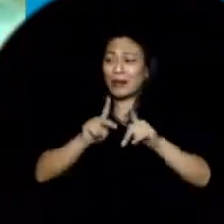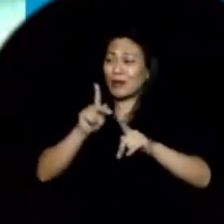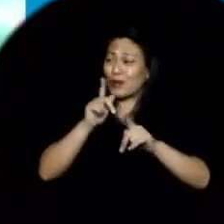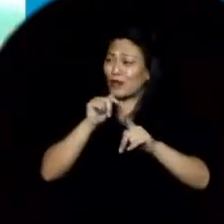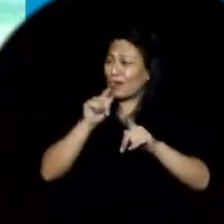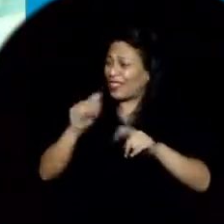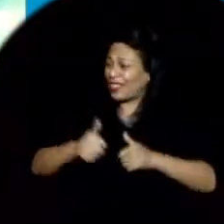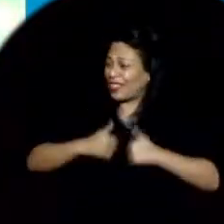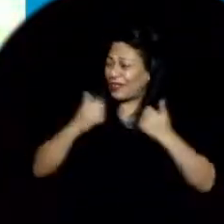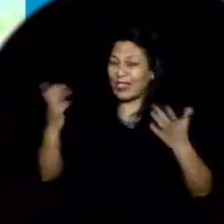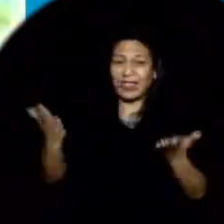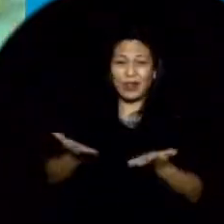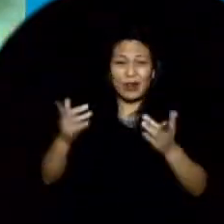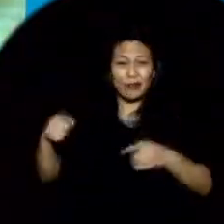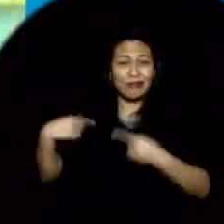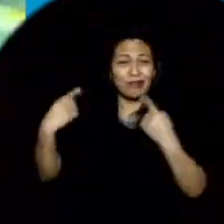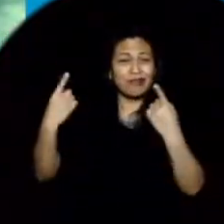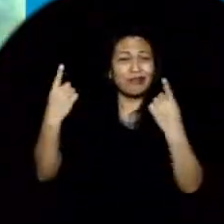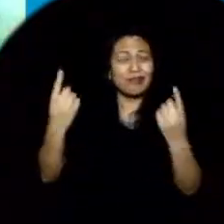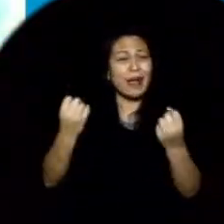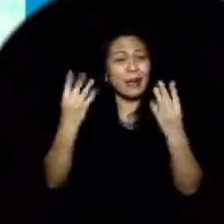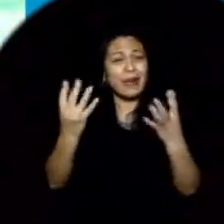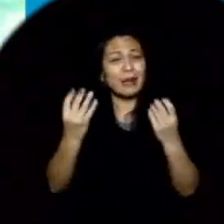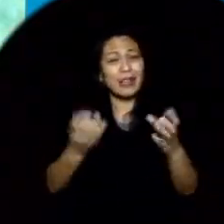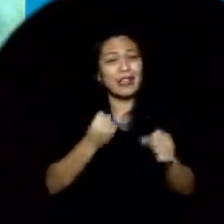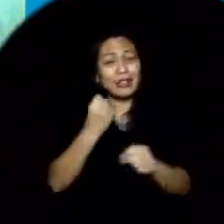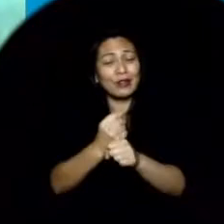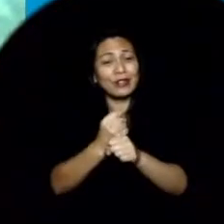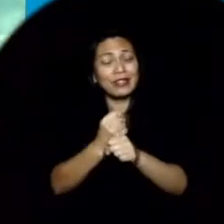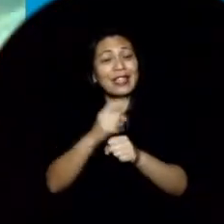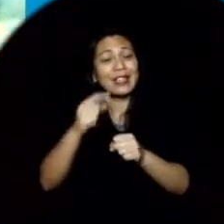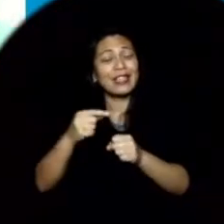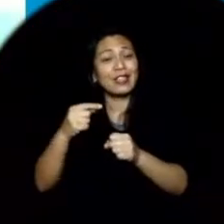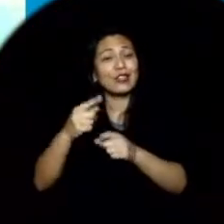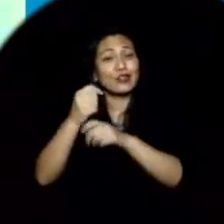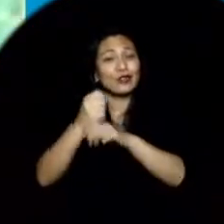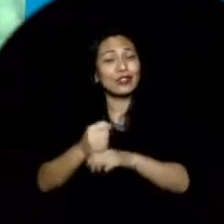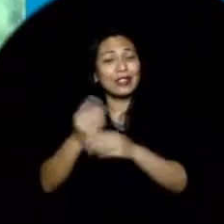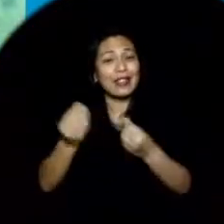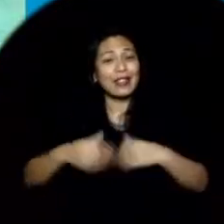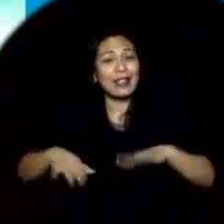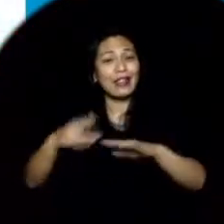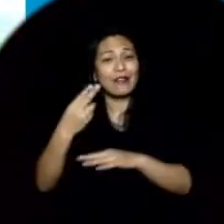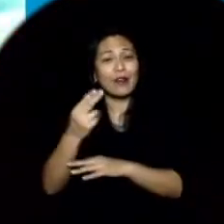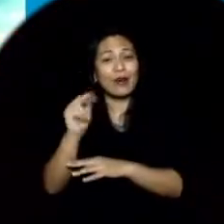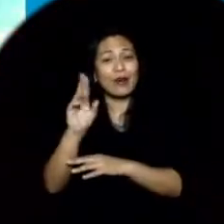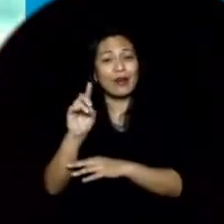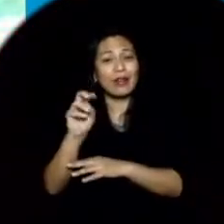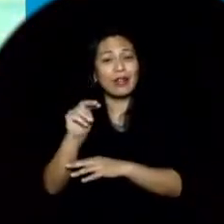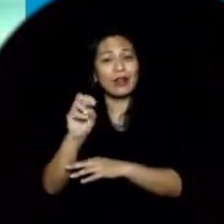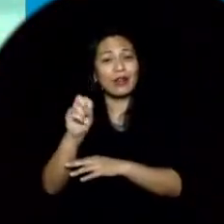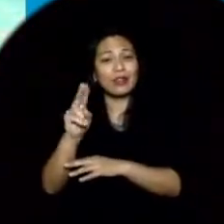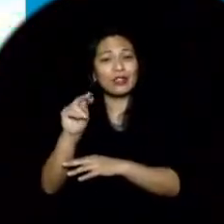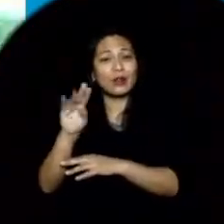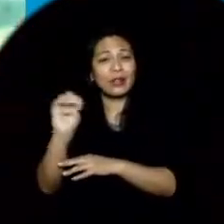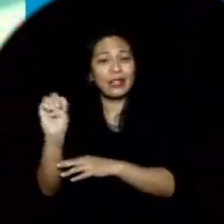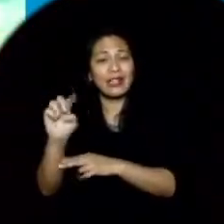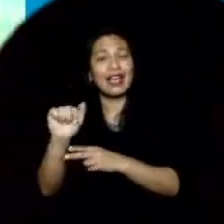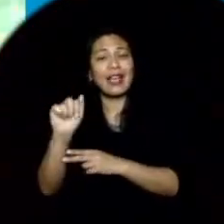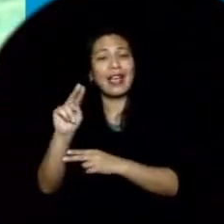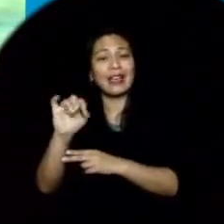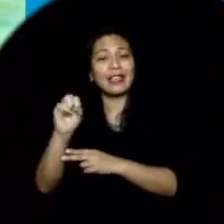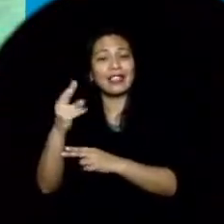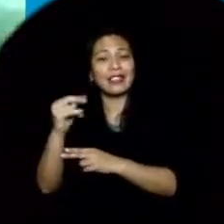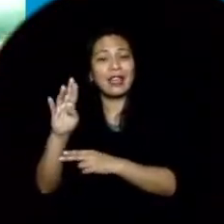and told stories for thousands of years. It is the traditional territory of the Haudenosaunee, the